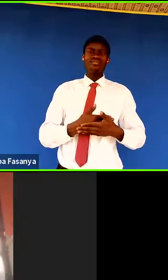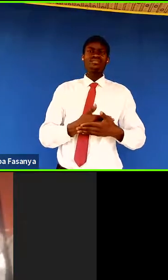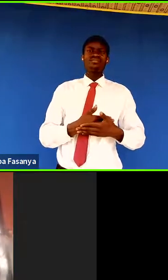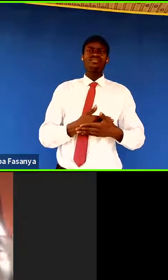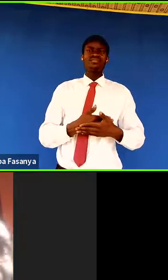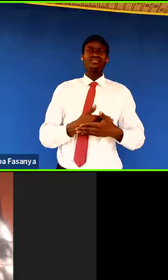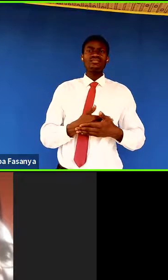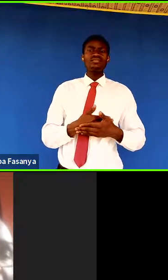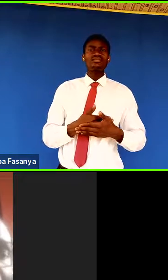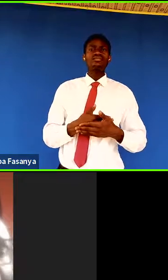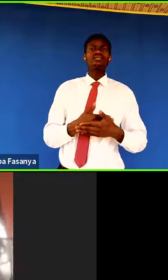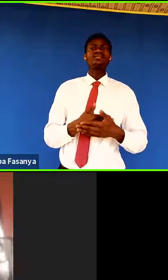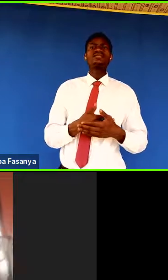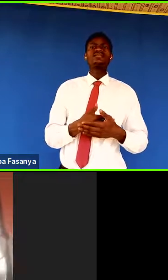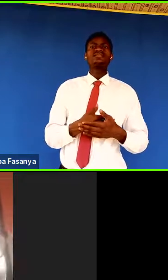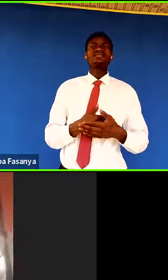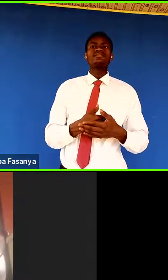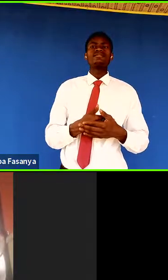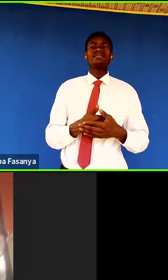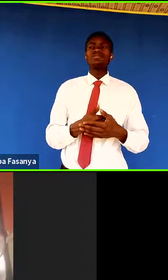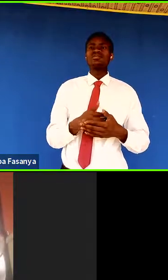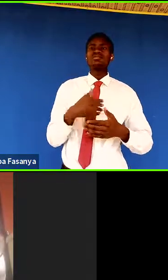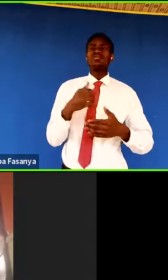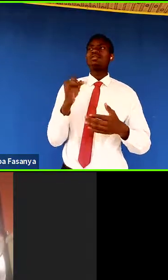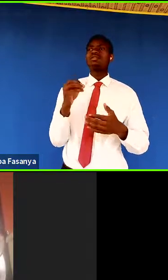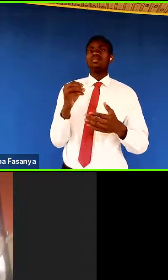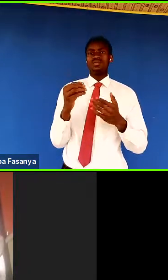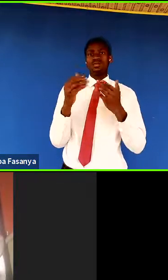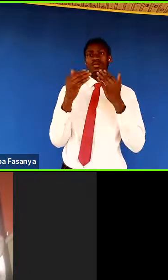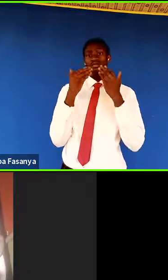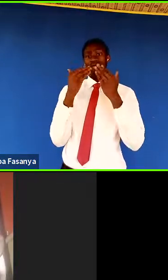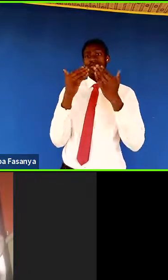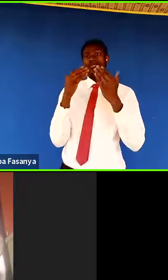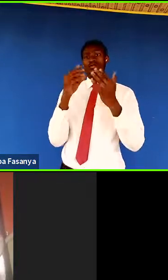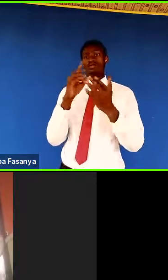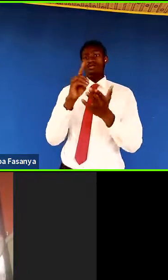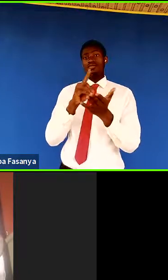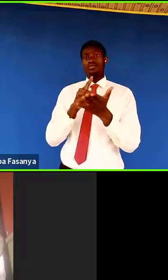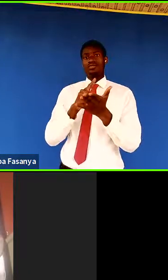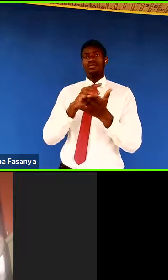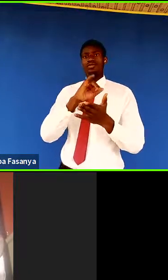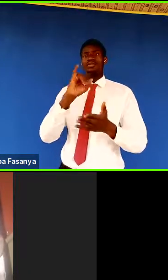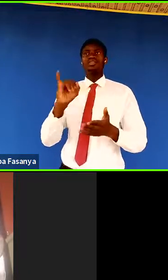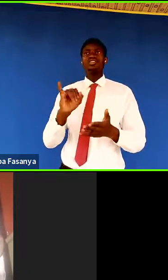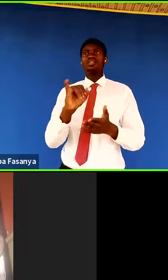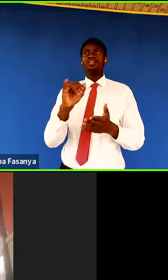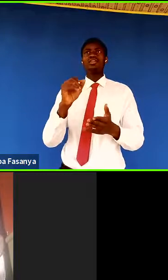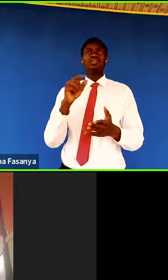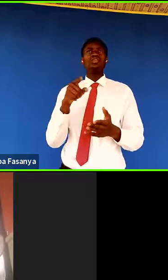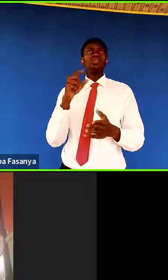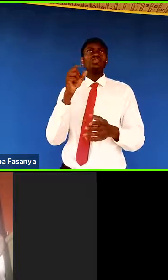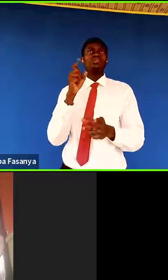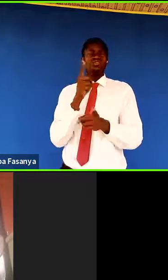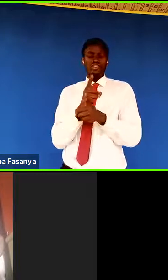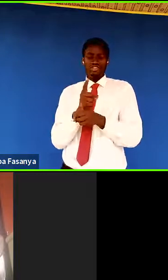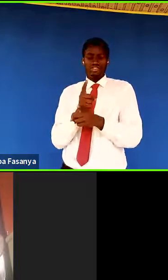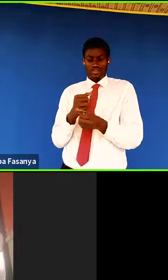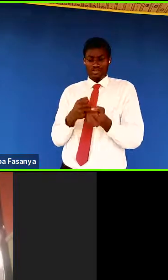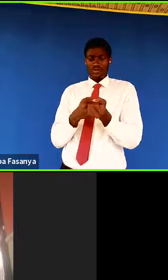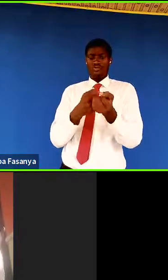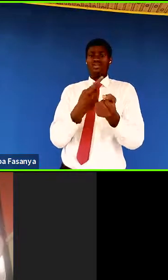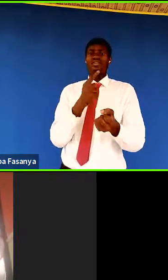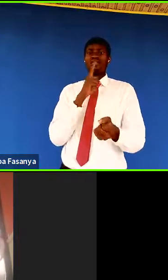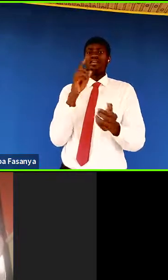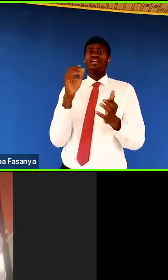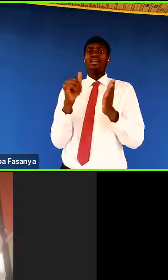nothing. So thank you, Dr. J. So you just buttress the fact that the brain can play a trick on a woman